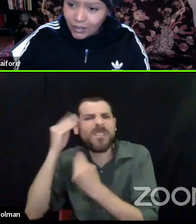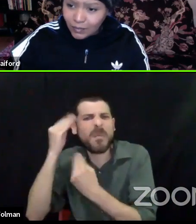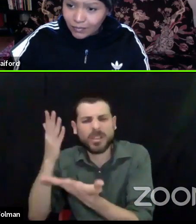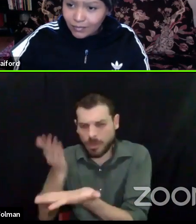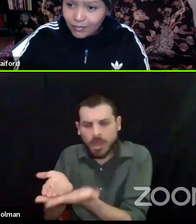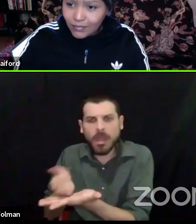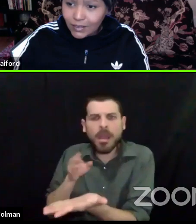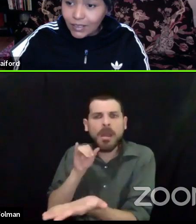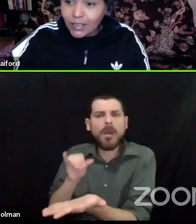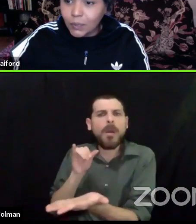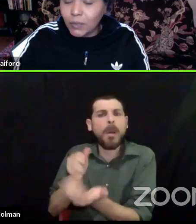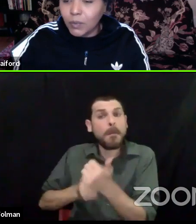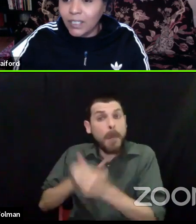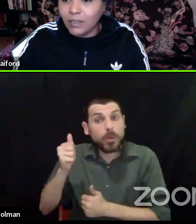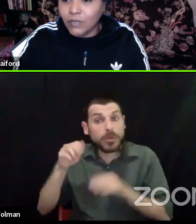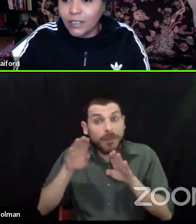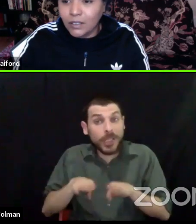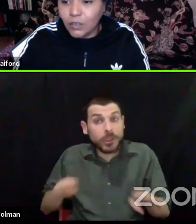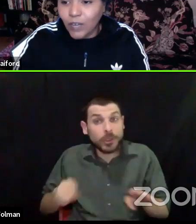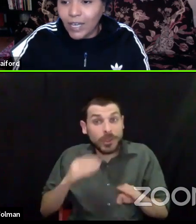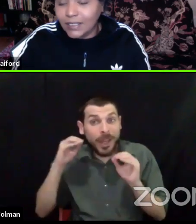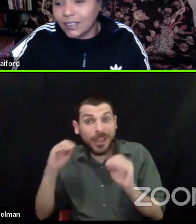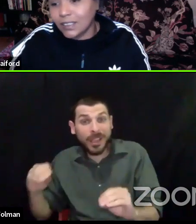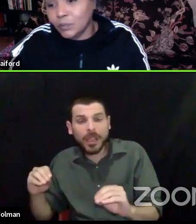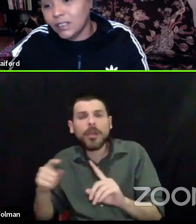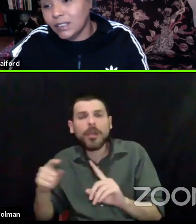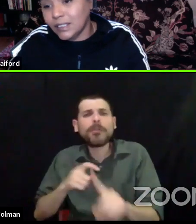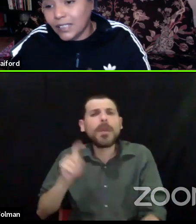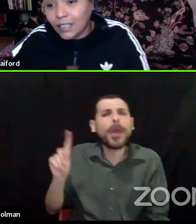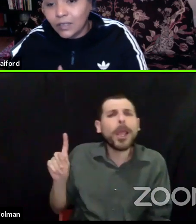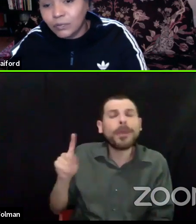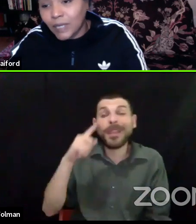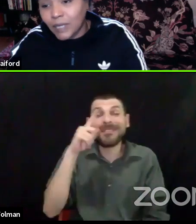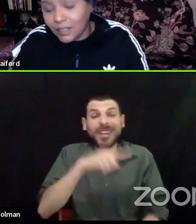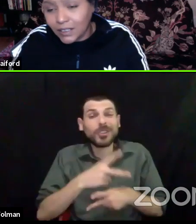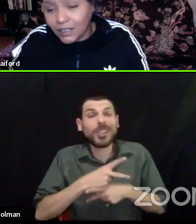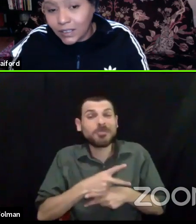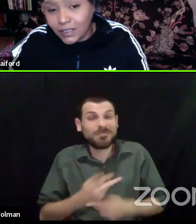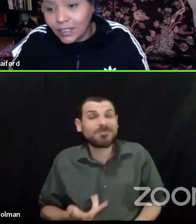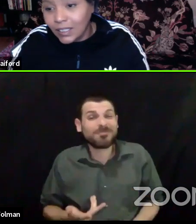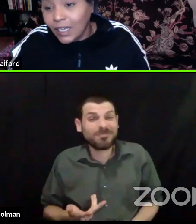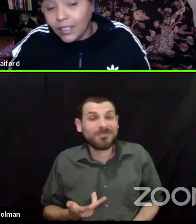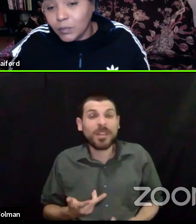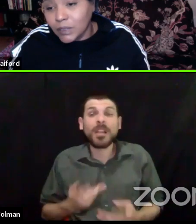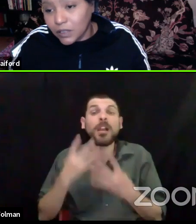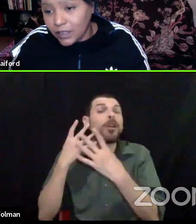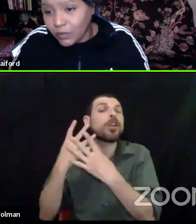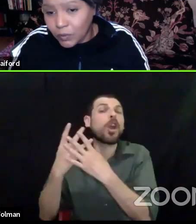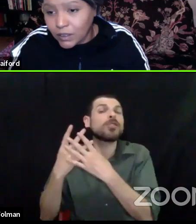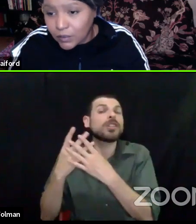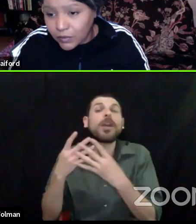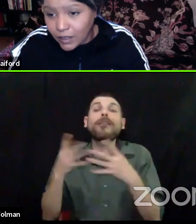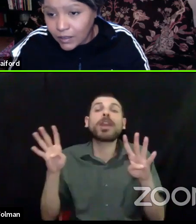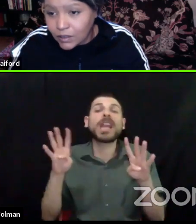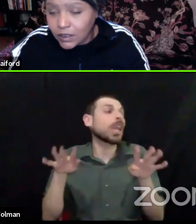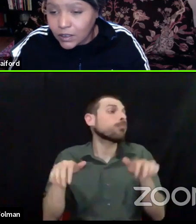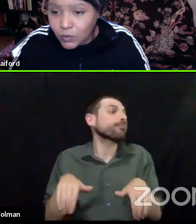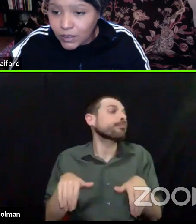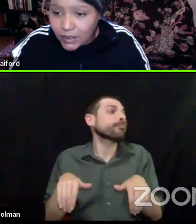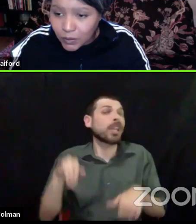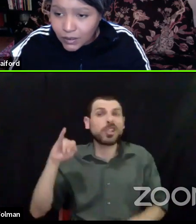care. These are people being reunified to their communities out of mass incarceration. And the majority of them are juveniles